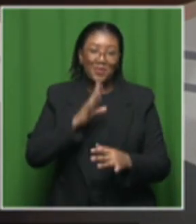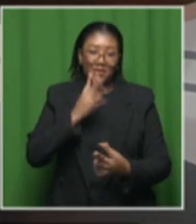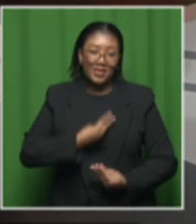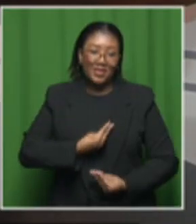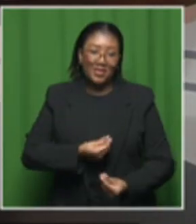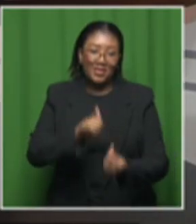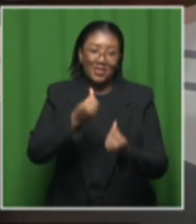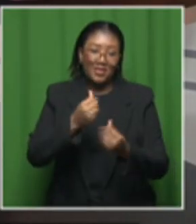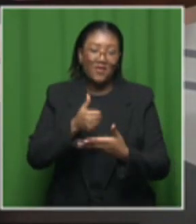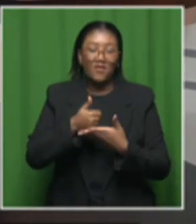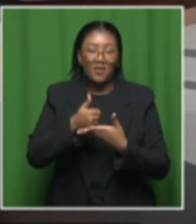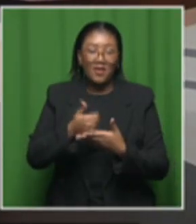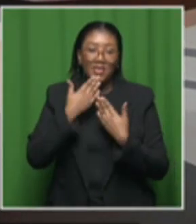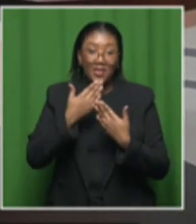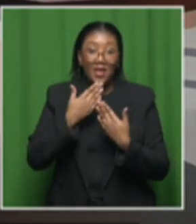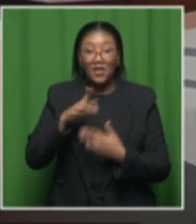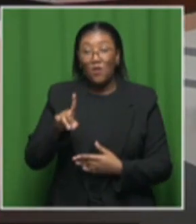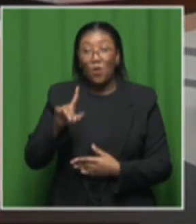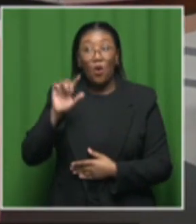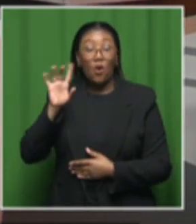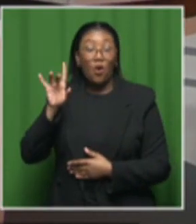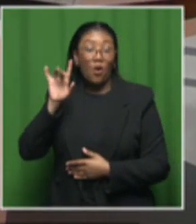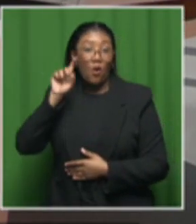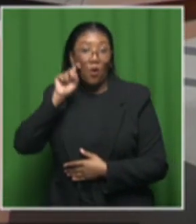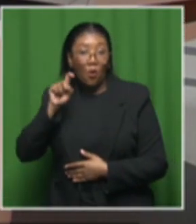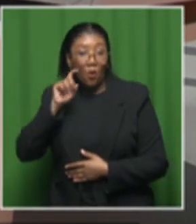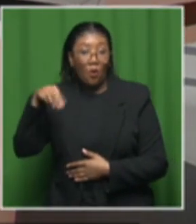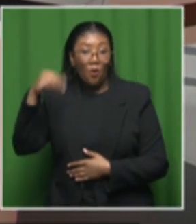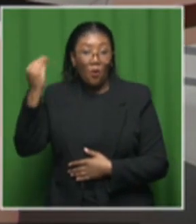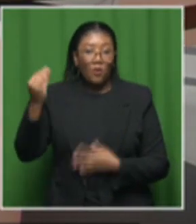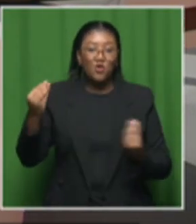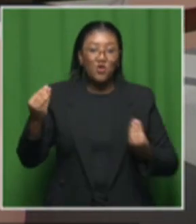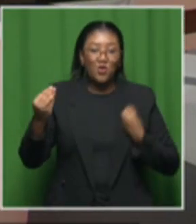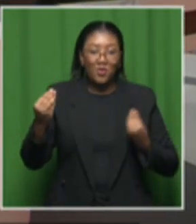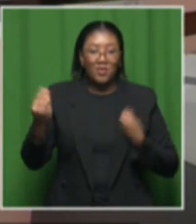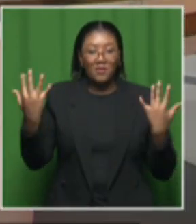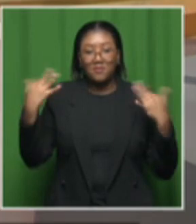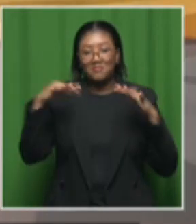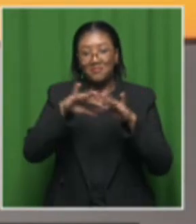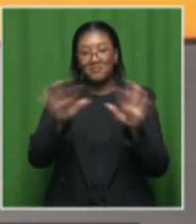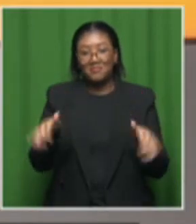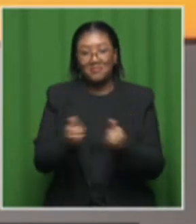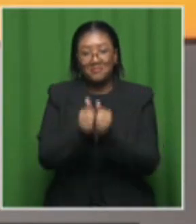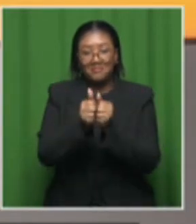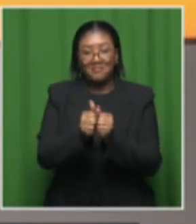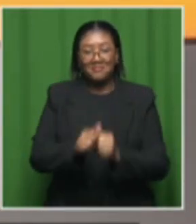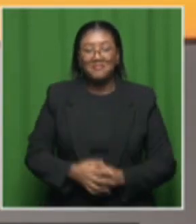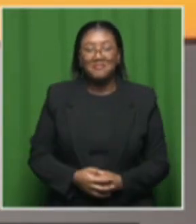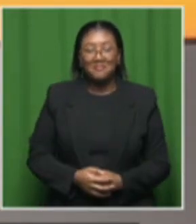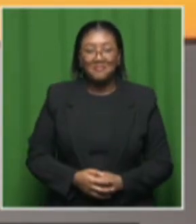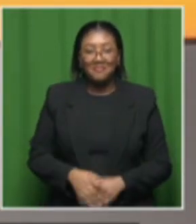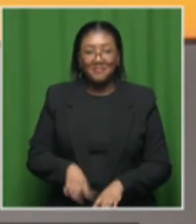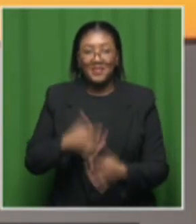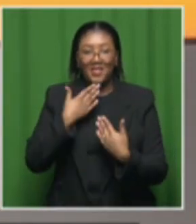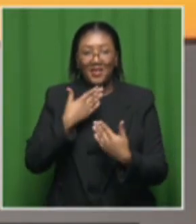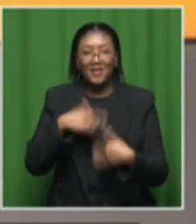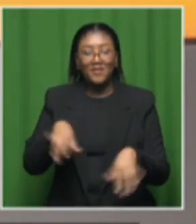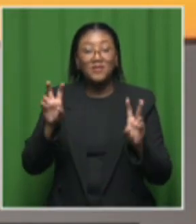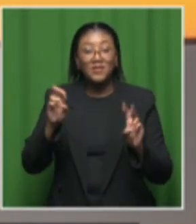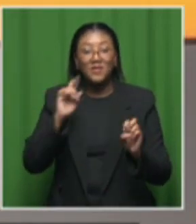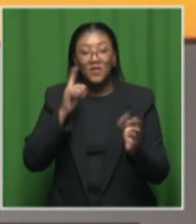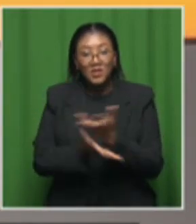intergenerationally bringing us all together. It's the unity project that is working. Hlukanisa, uHlanganise, of course, in conversation with